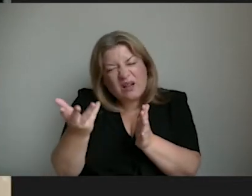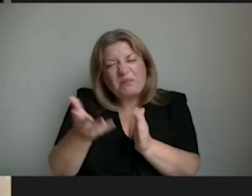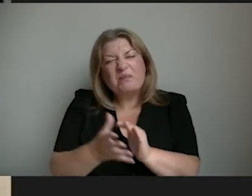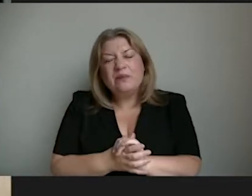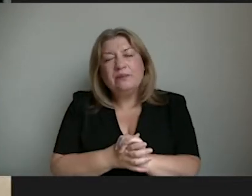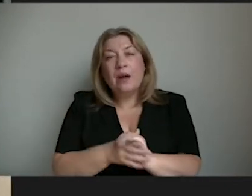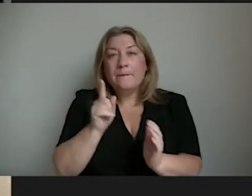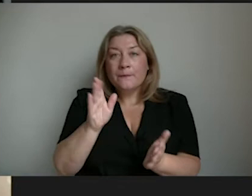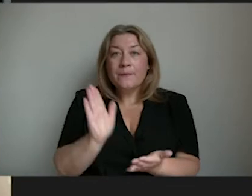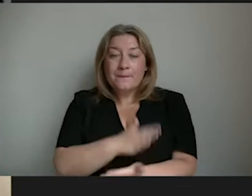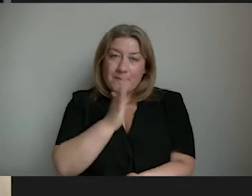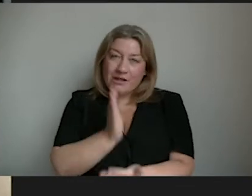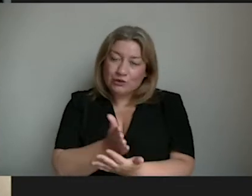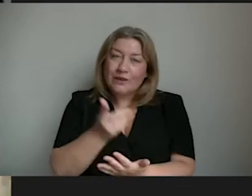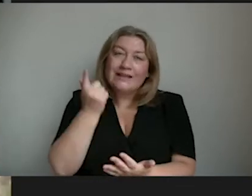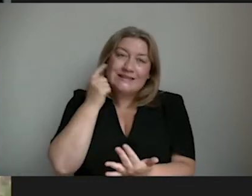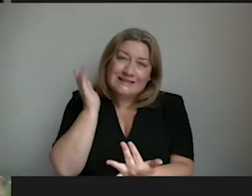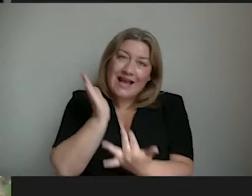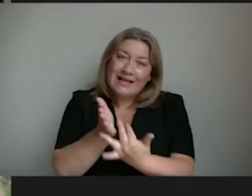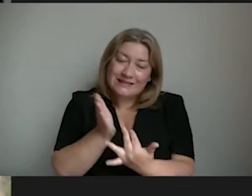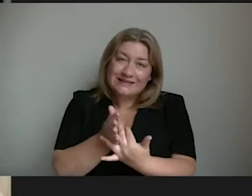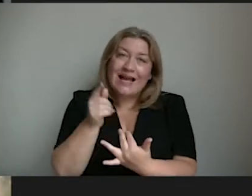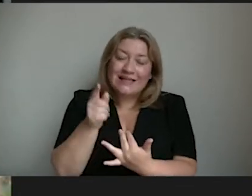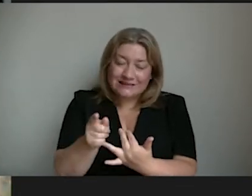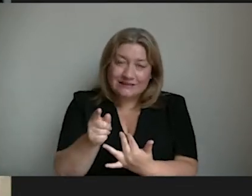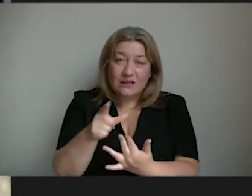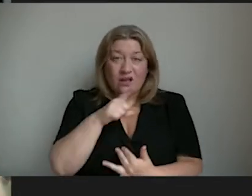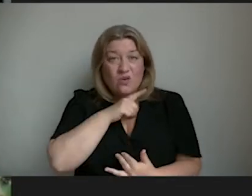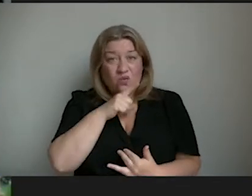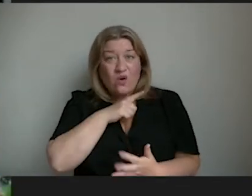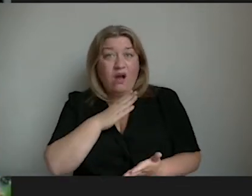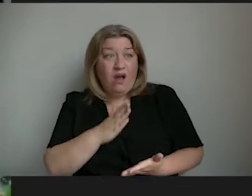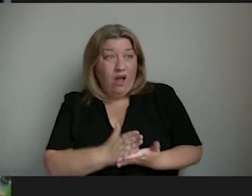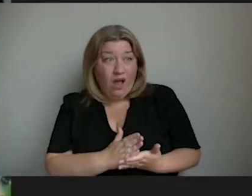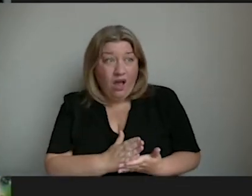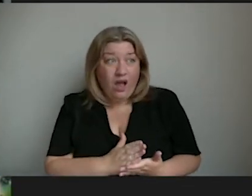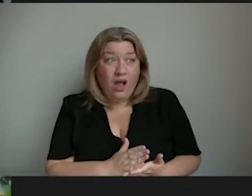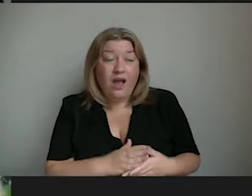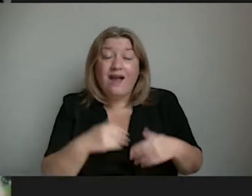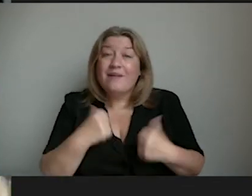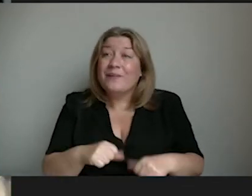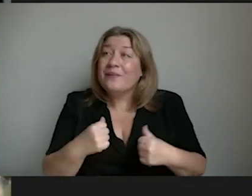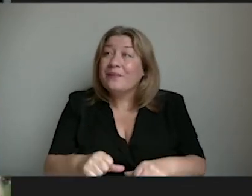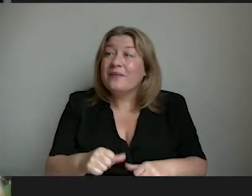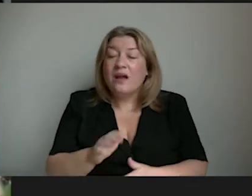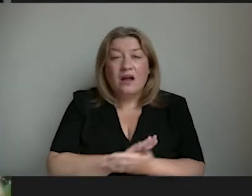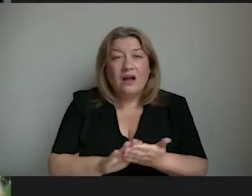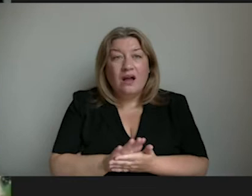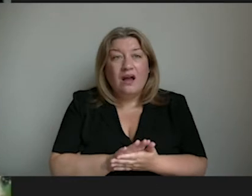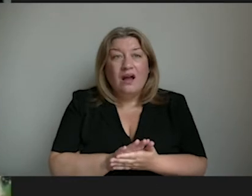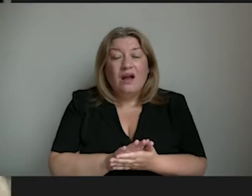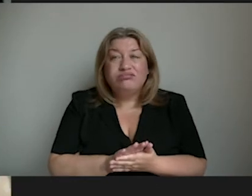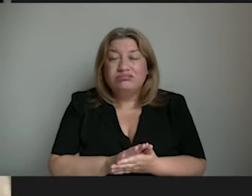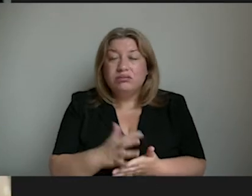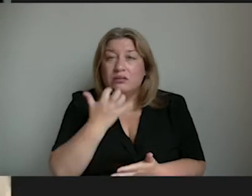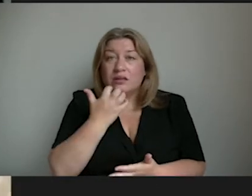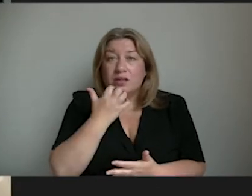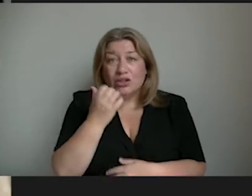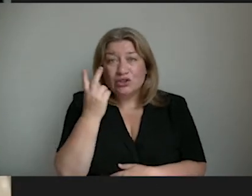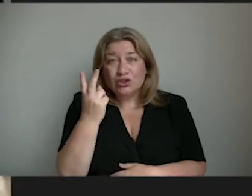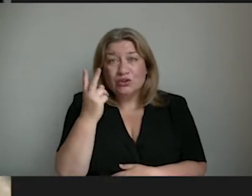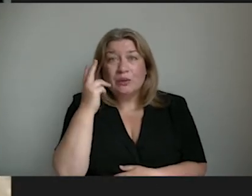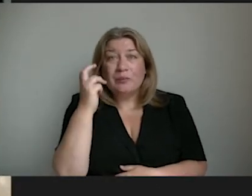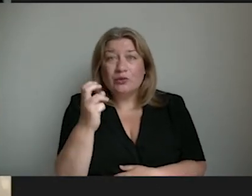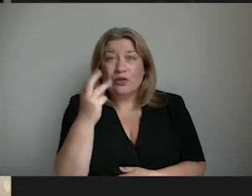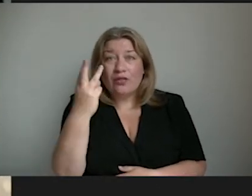problem. But definitely make sure it's accessible for you, because the last thing you're going to want to do is be getting a couple of buses